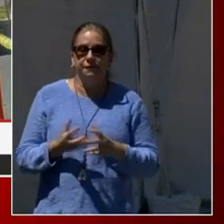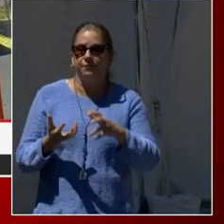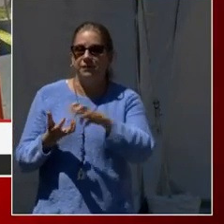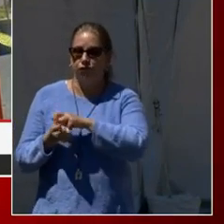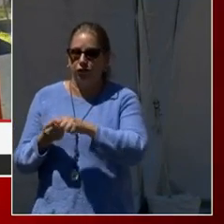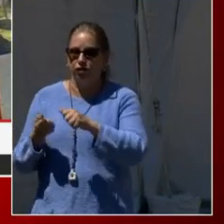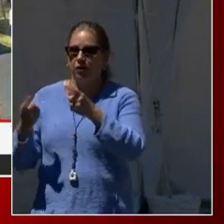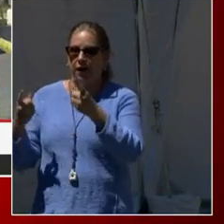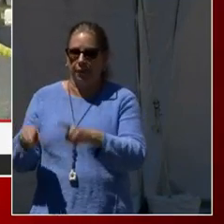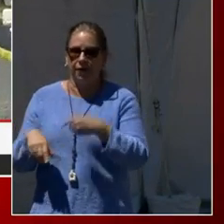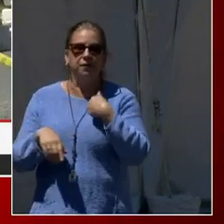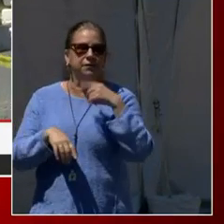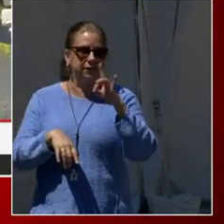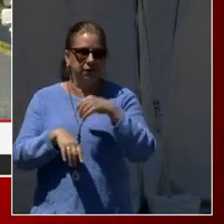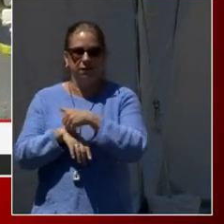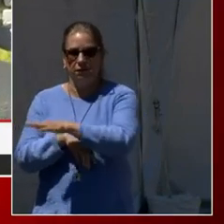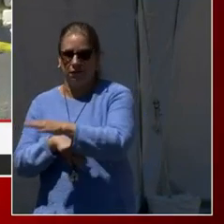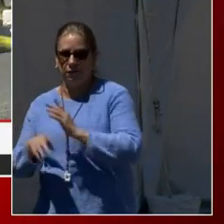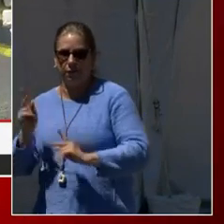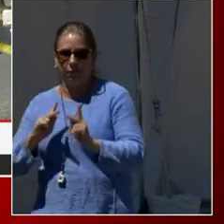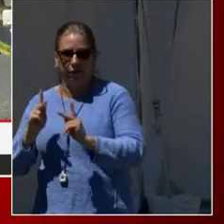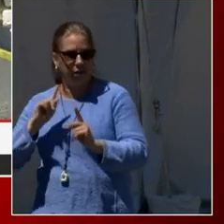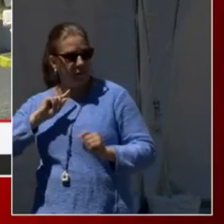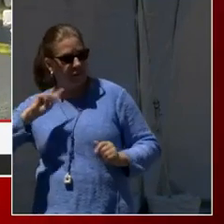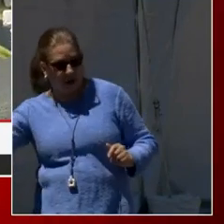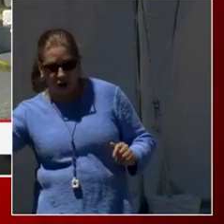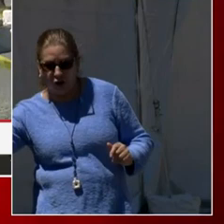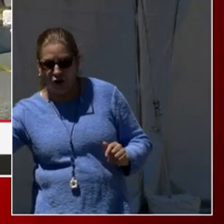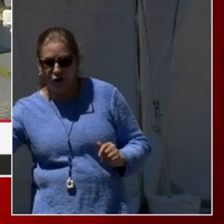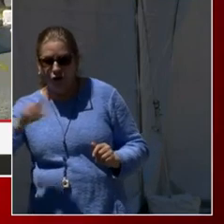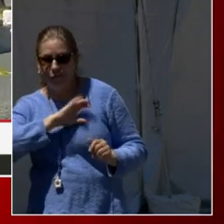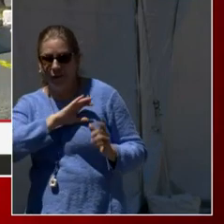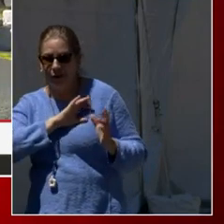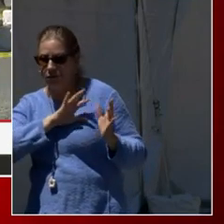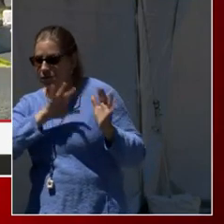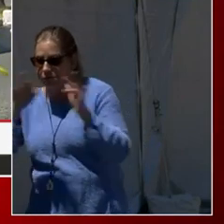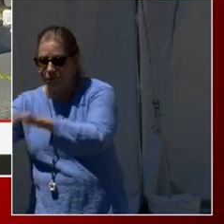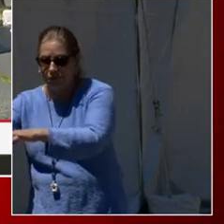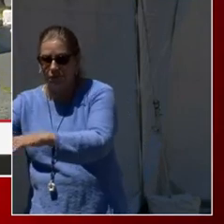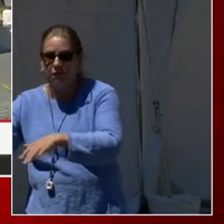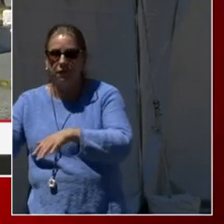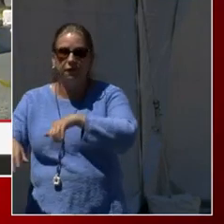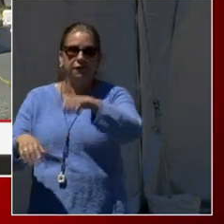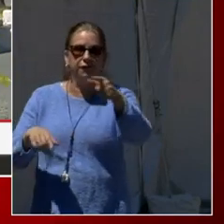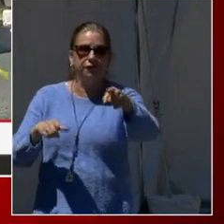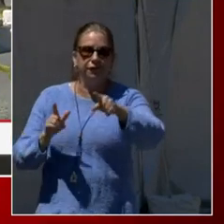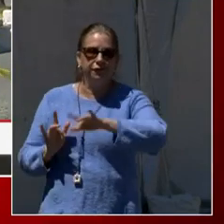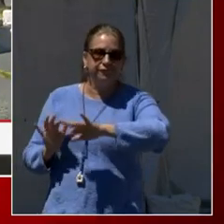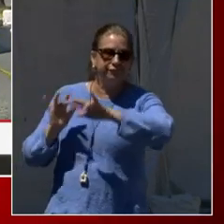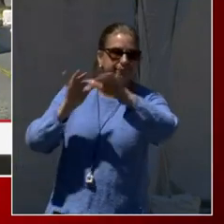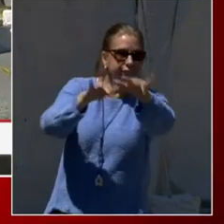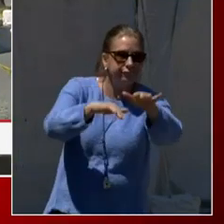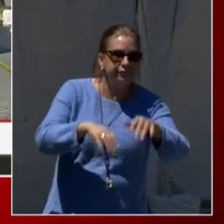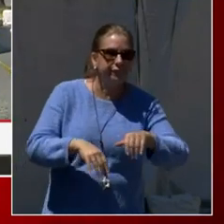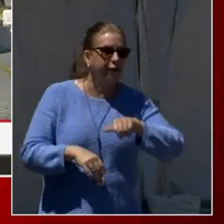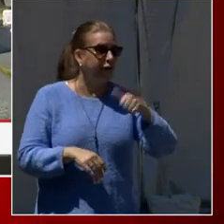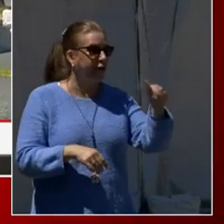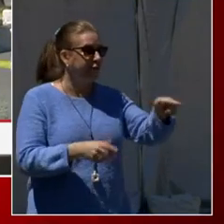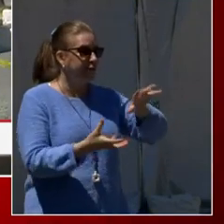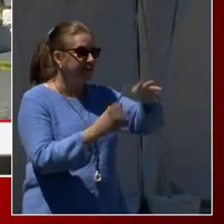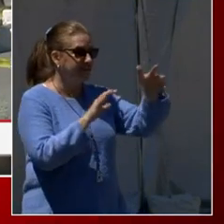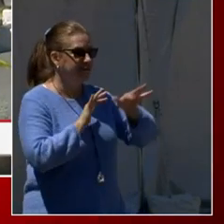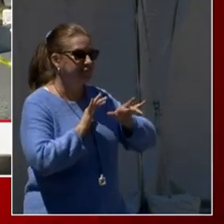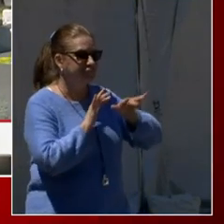resources there relatively quick. Quick is in the eyes of the beholder. You know what I mean? So if you want to sit there and take 60